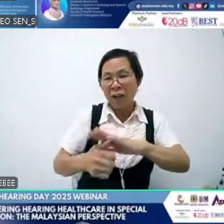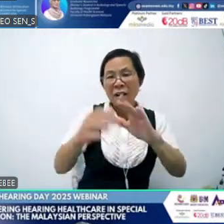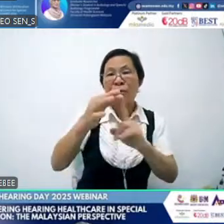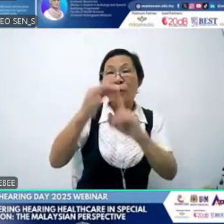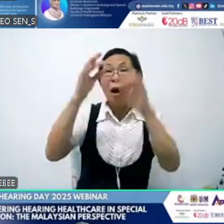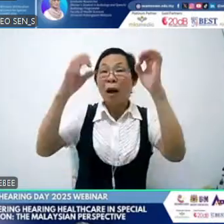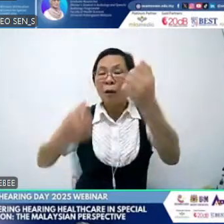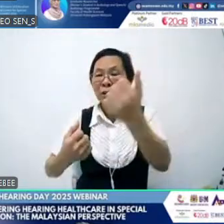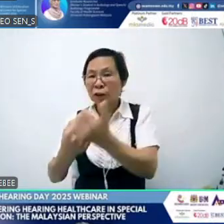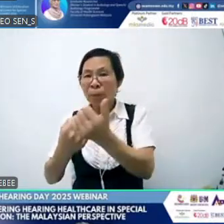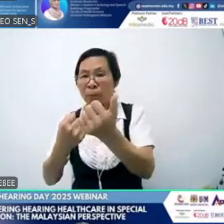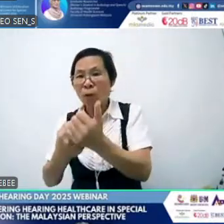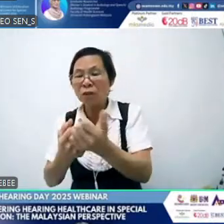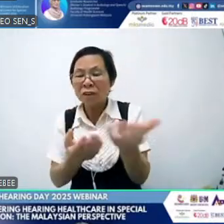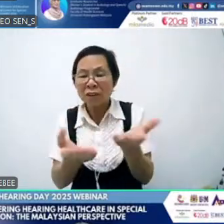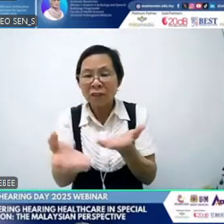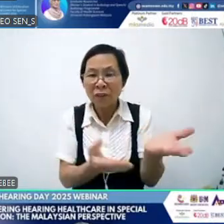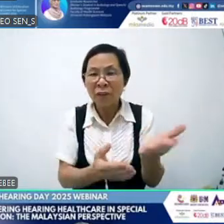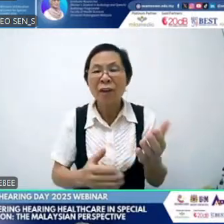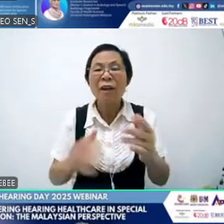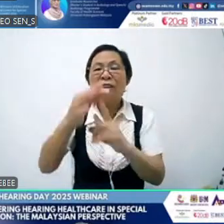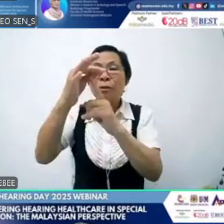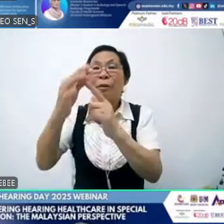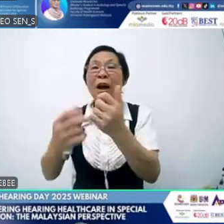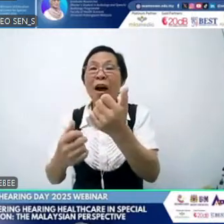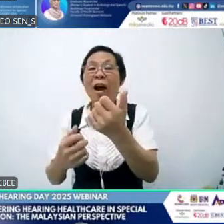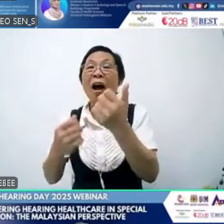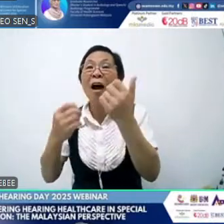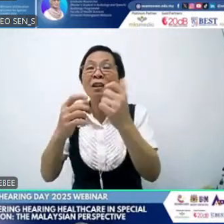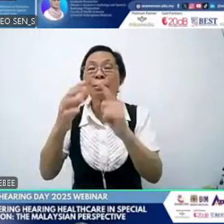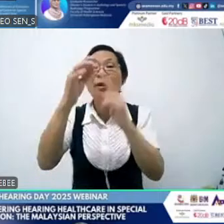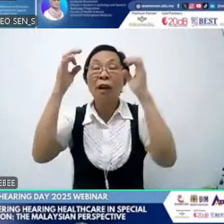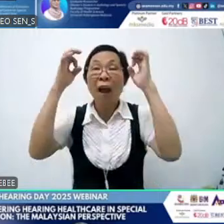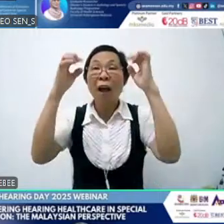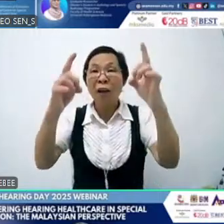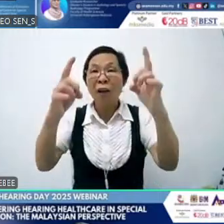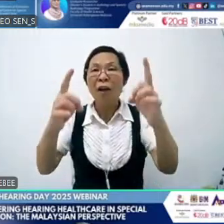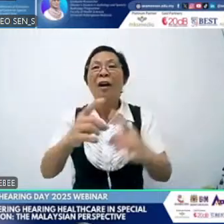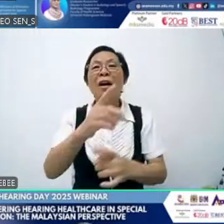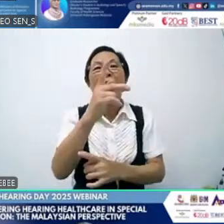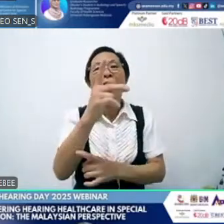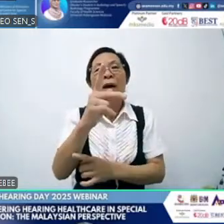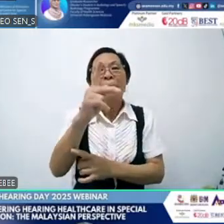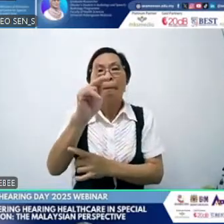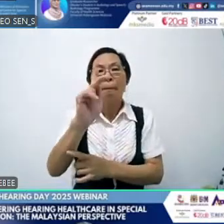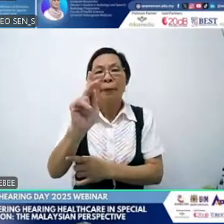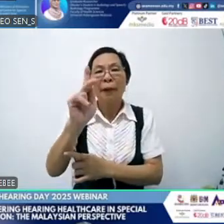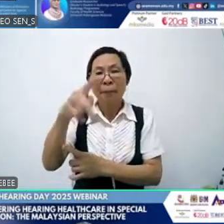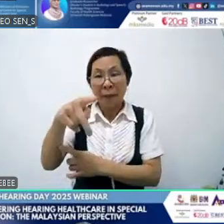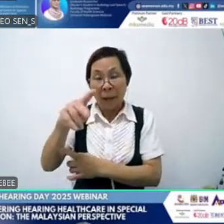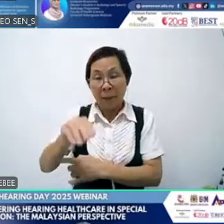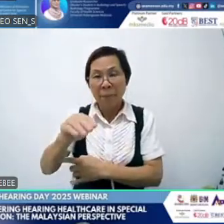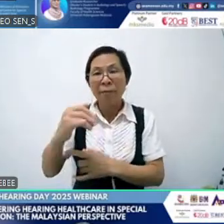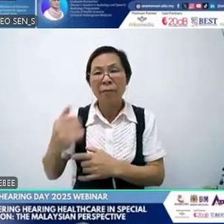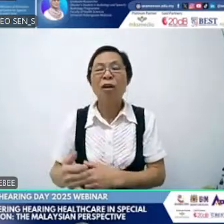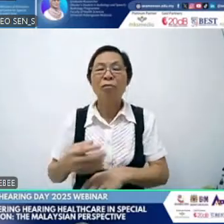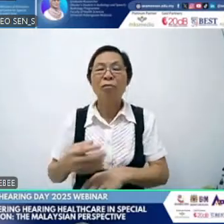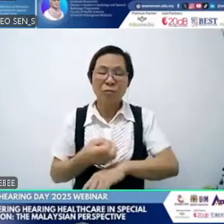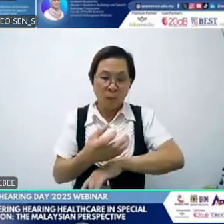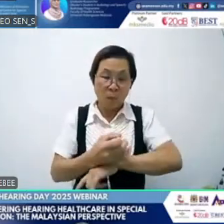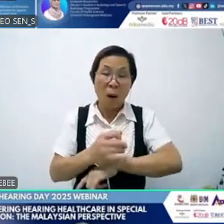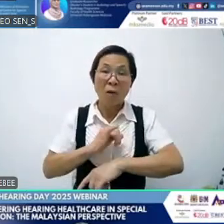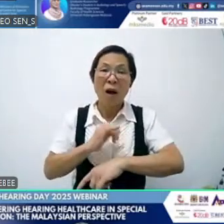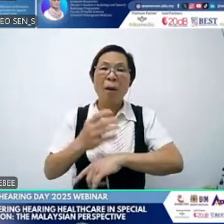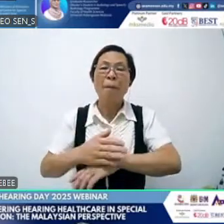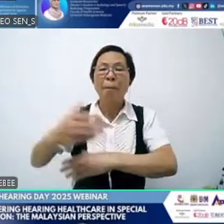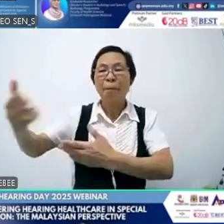Support Service Sector, Special Education Division, Ministry of Education, Malaysia. Now, without further ado, I would like to invite Ms.